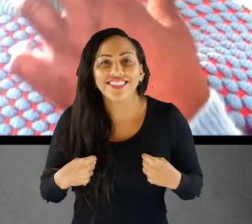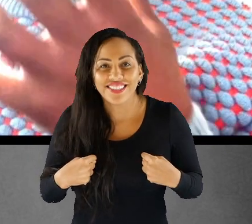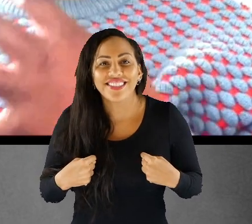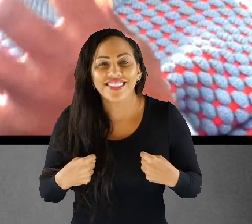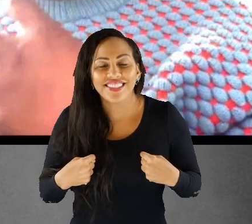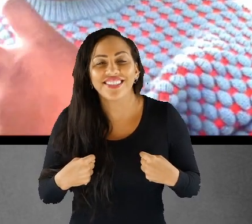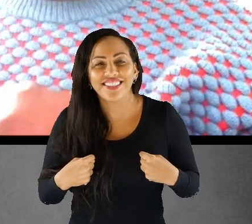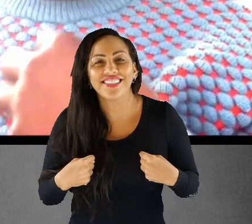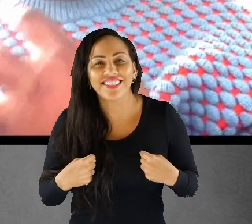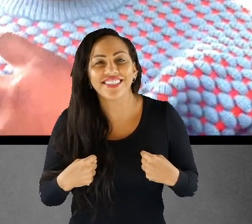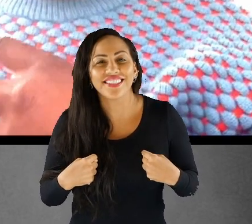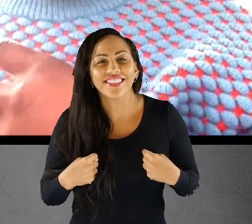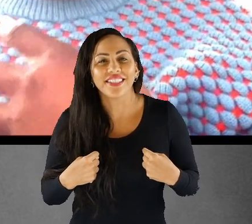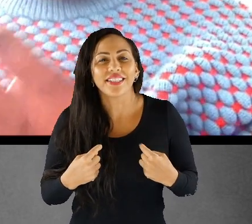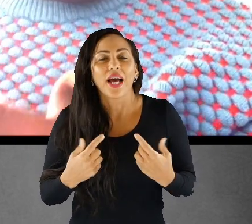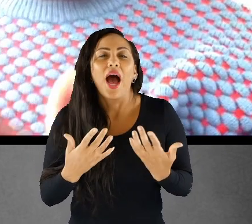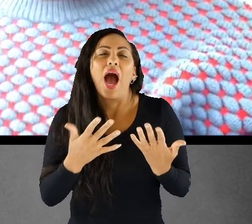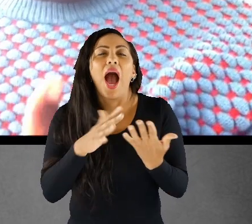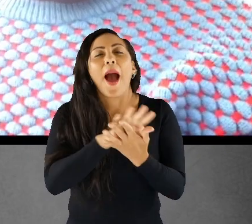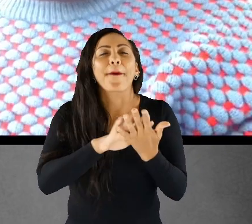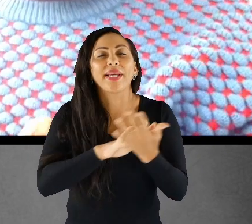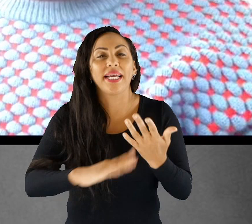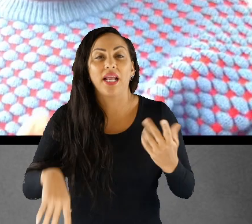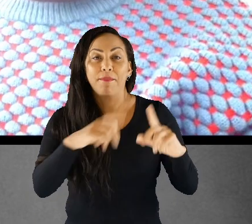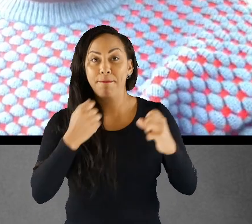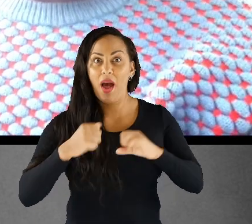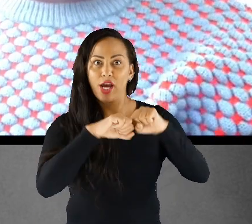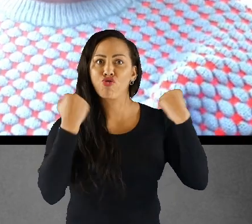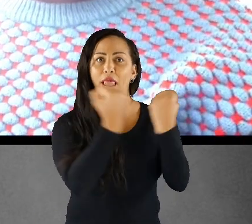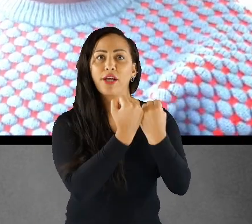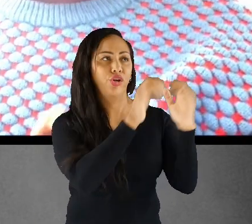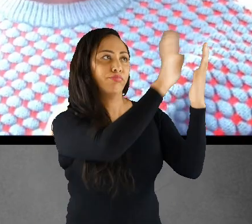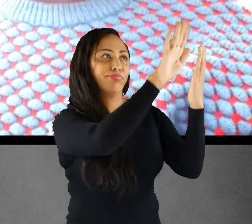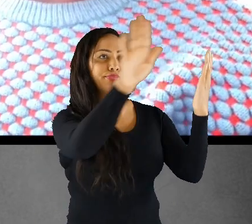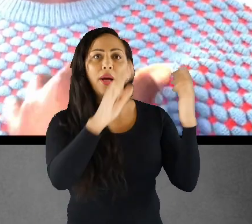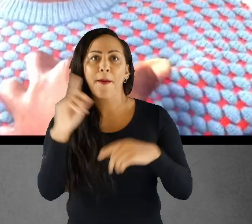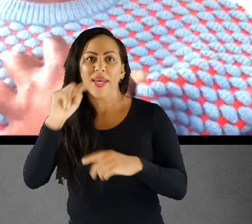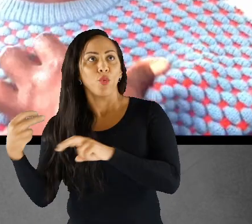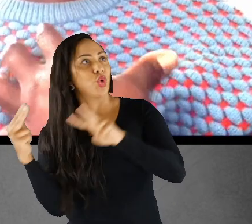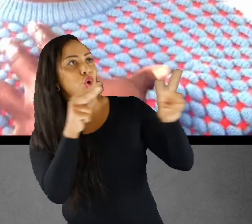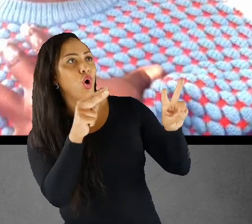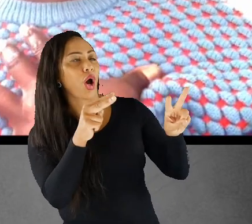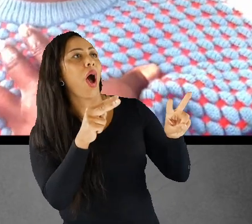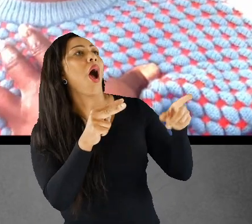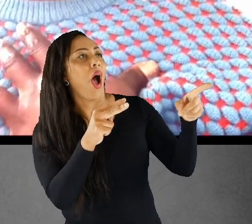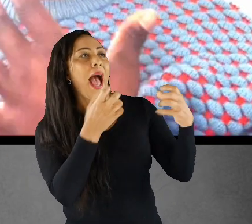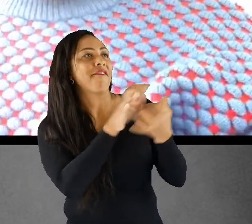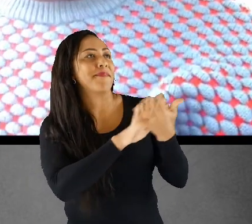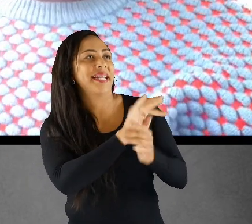sense that people could see something in what I was doing through my collections, but now it was like it was coded.